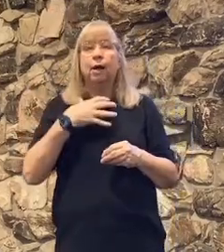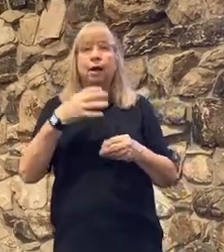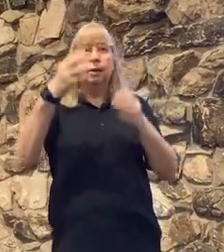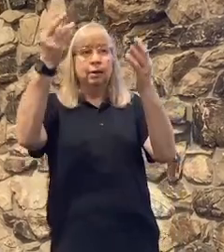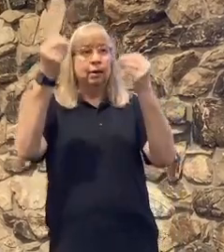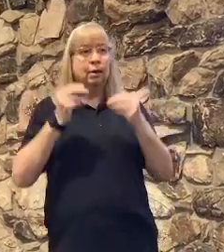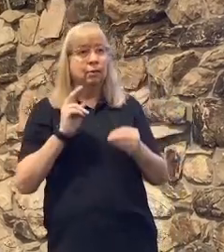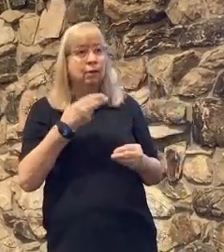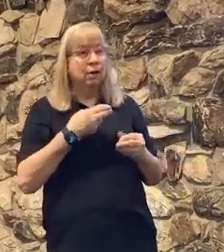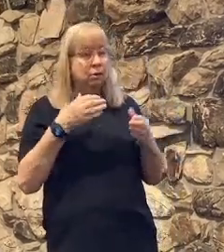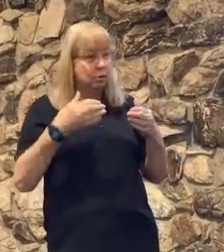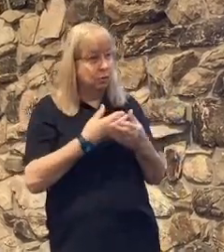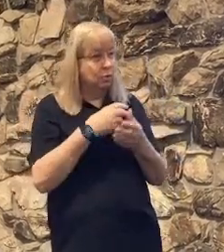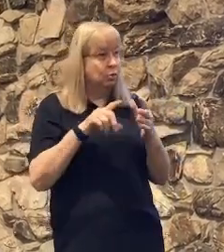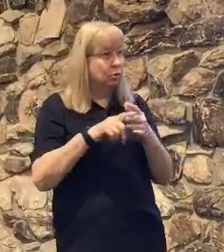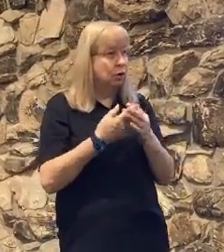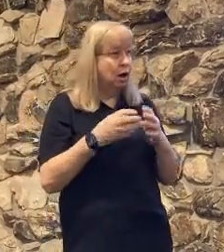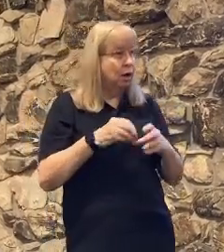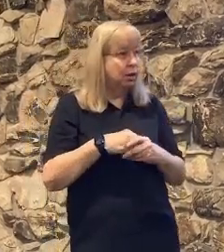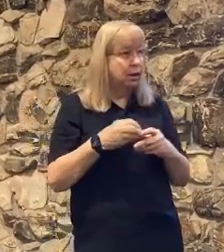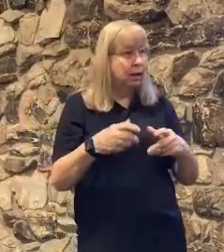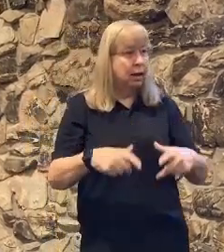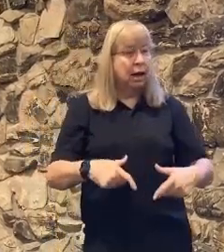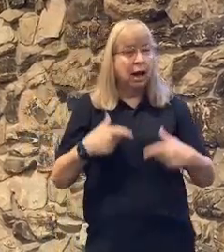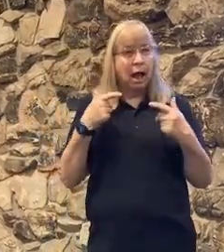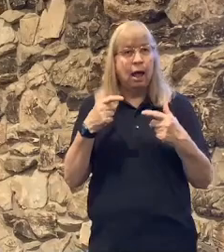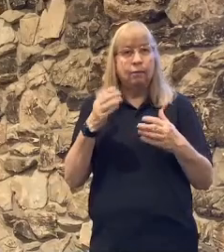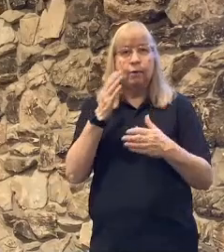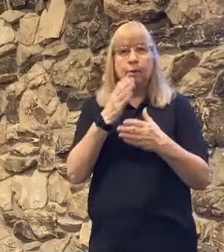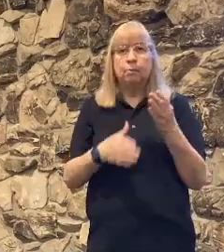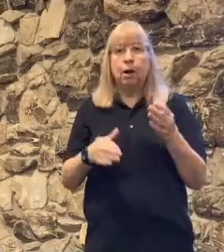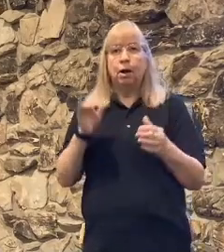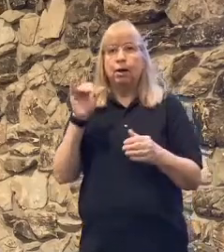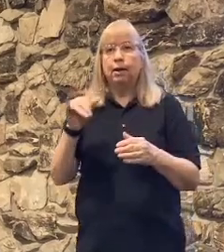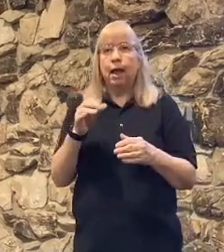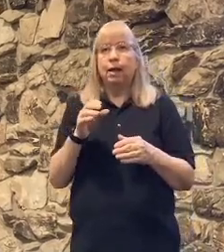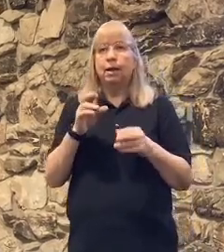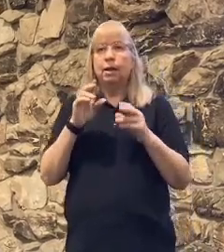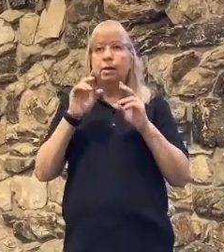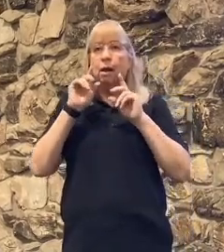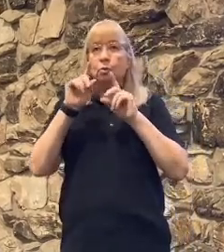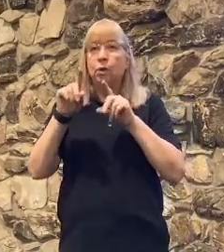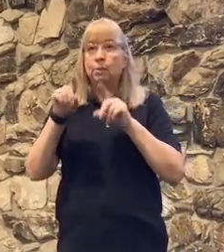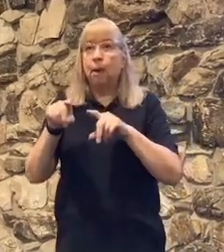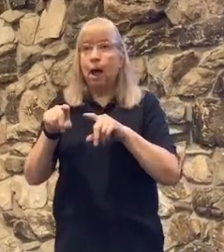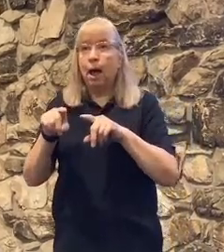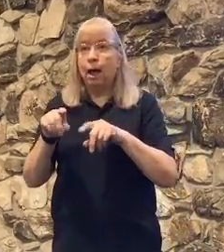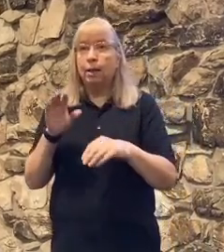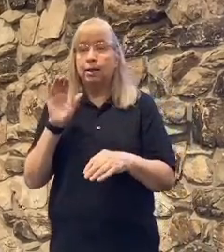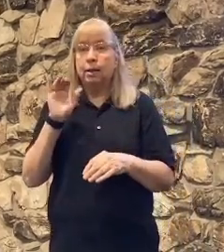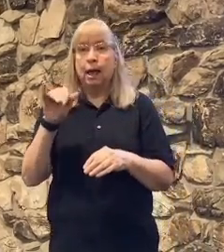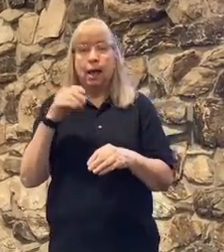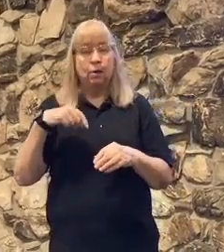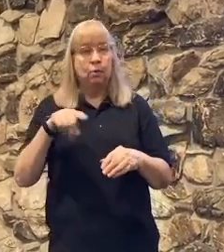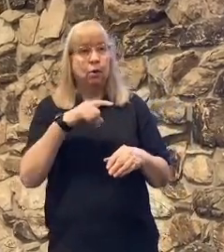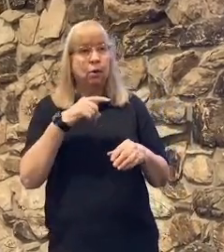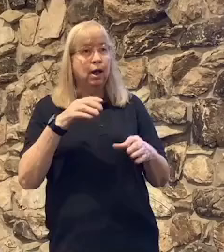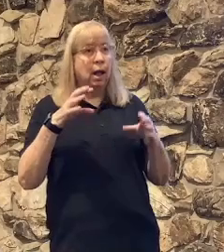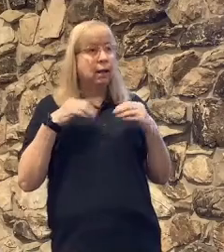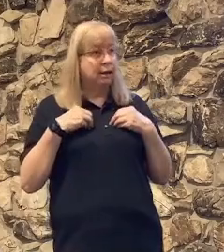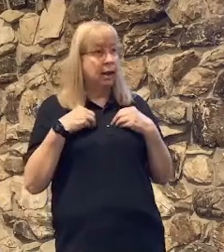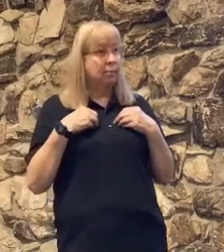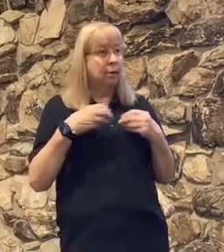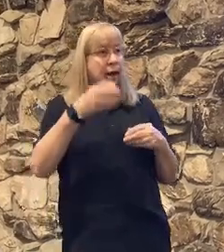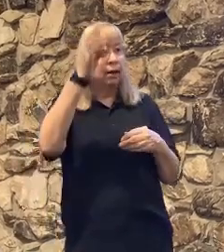life. Part of that is a response. That we're going to accept that